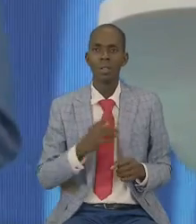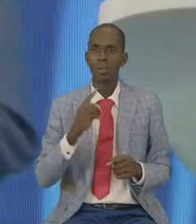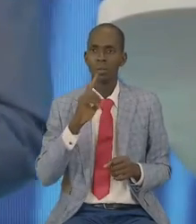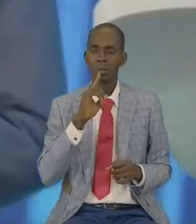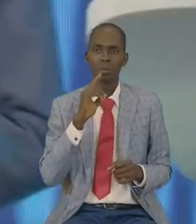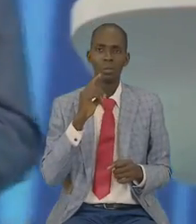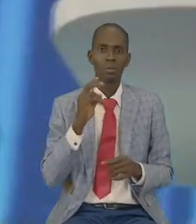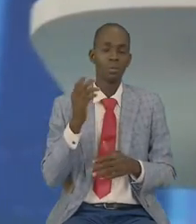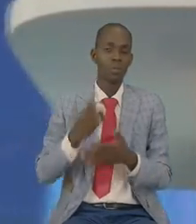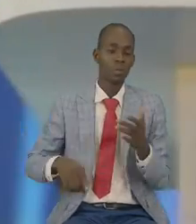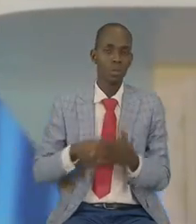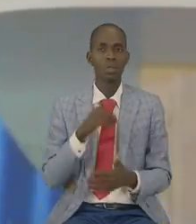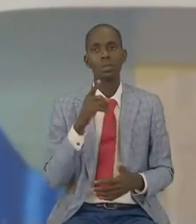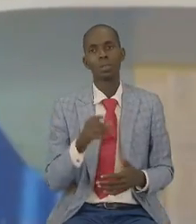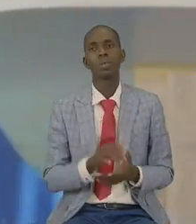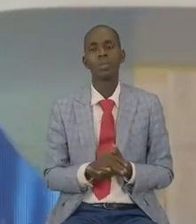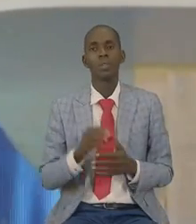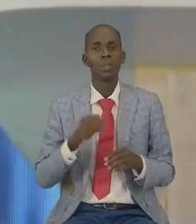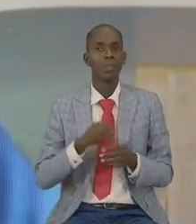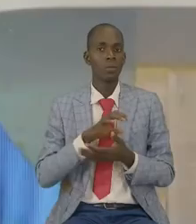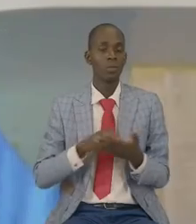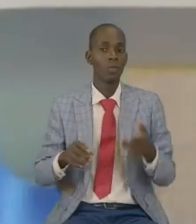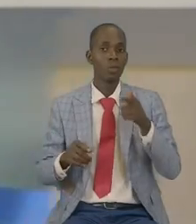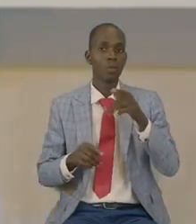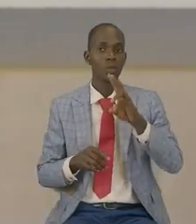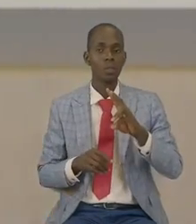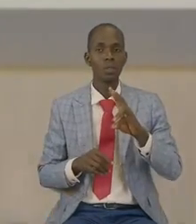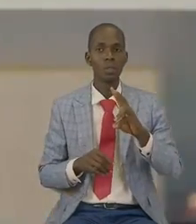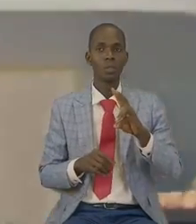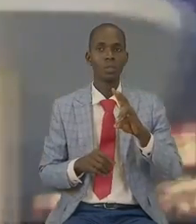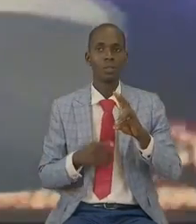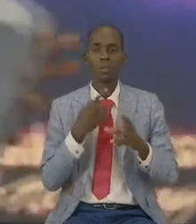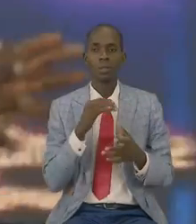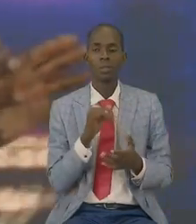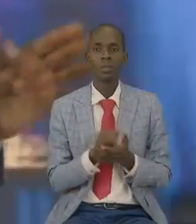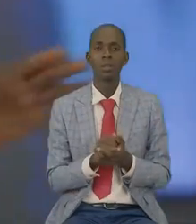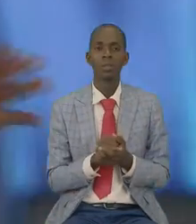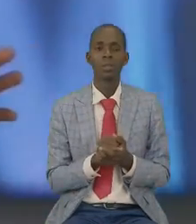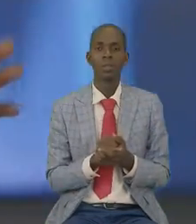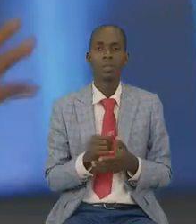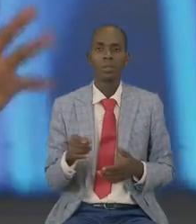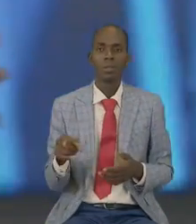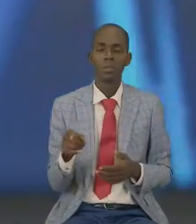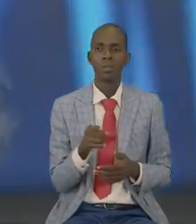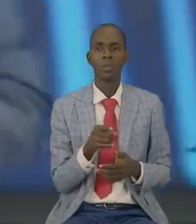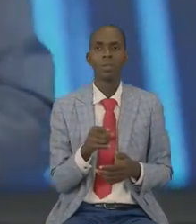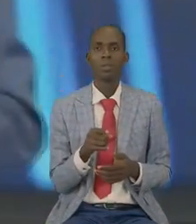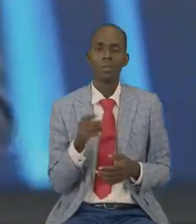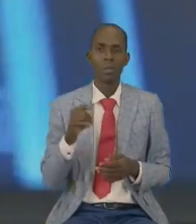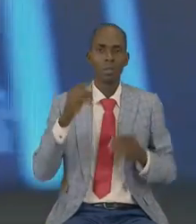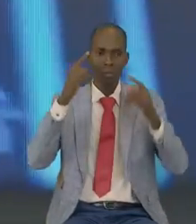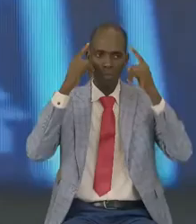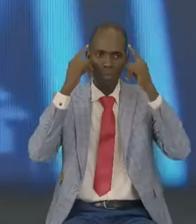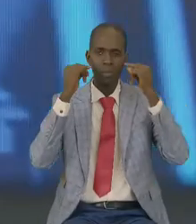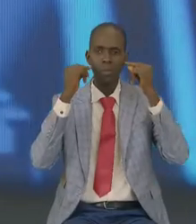verse 26. In verse 26, and said, if thou, Moses, are you not going